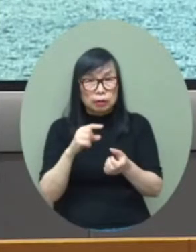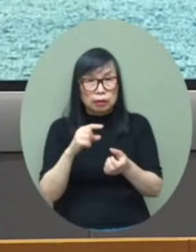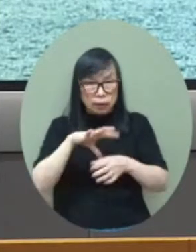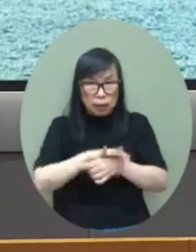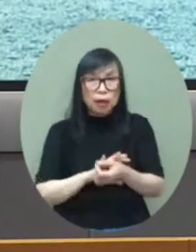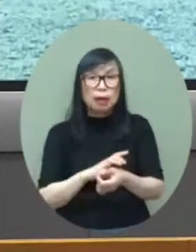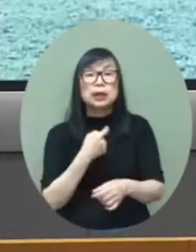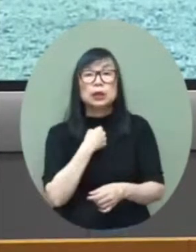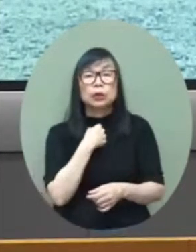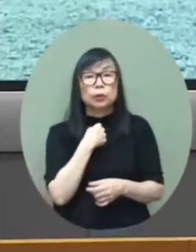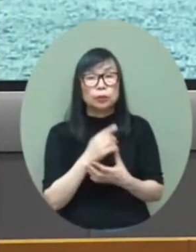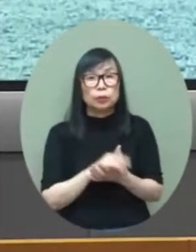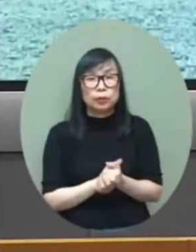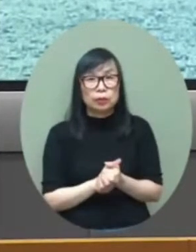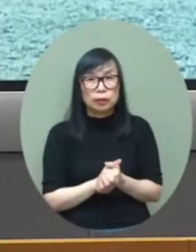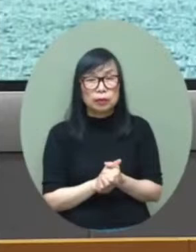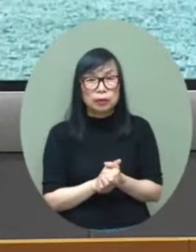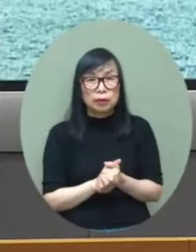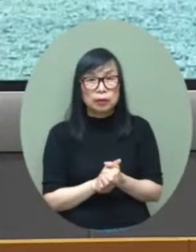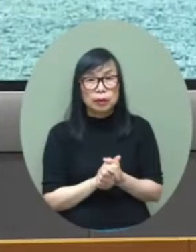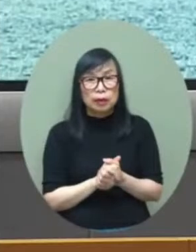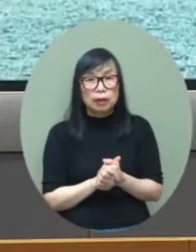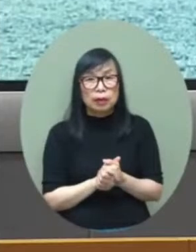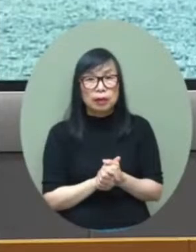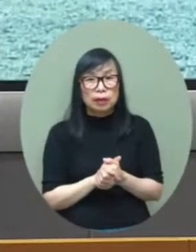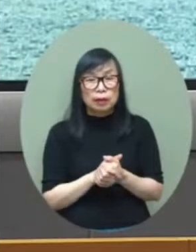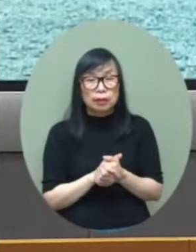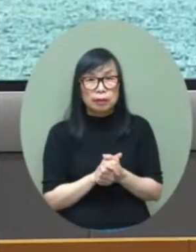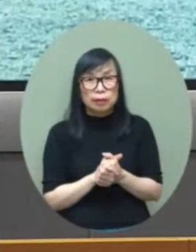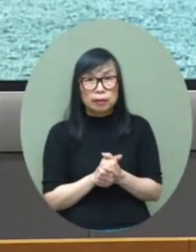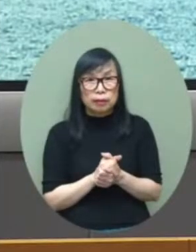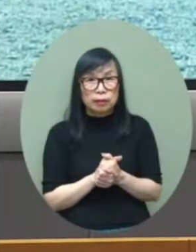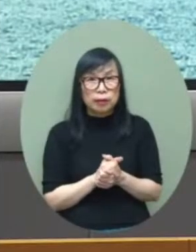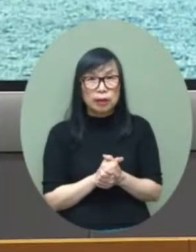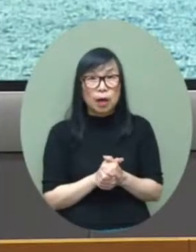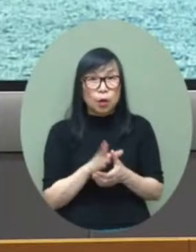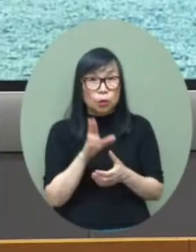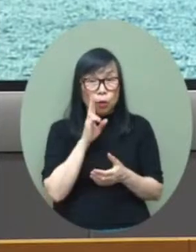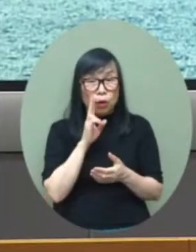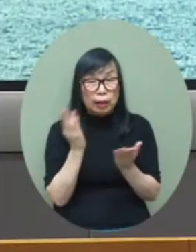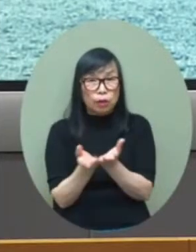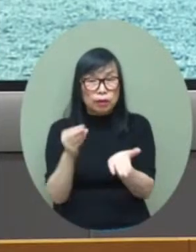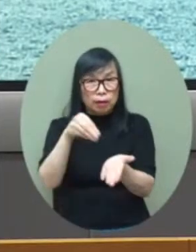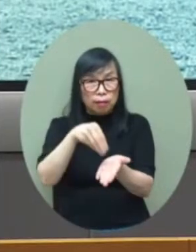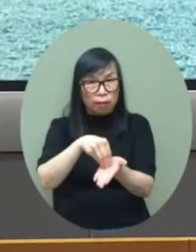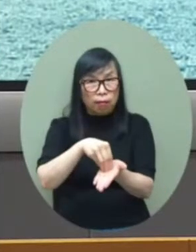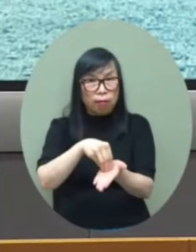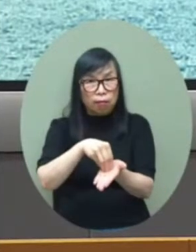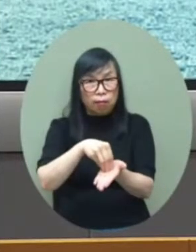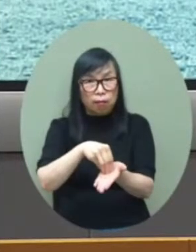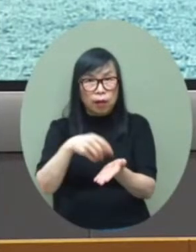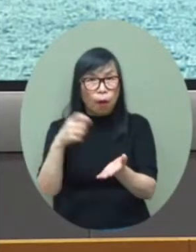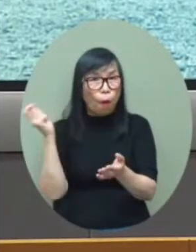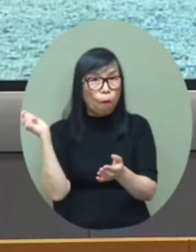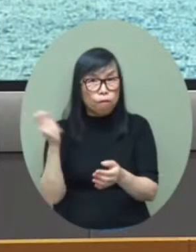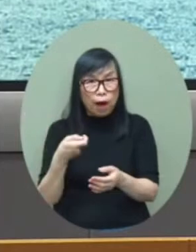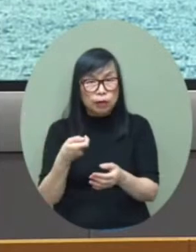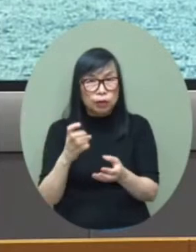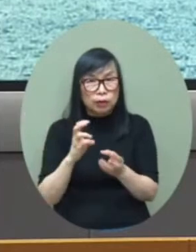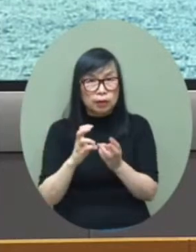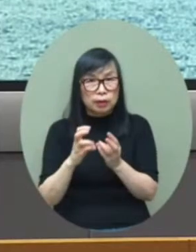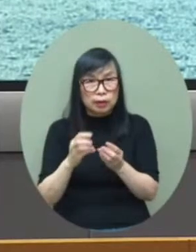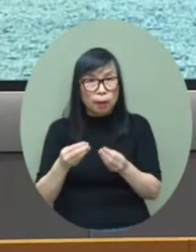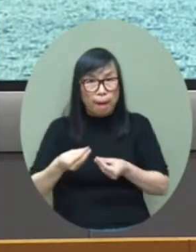kits, and also the electronic wristband. And they have to wear the wristband themselves. As soon as